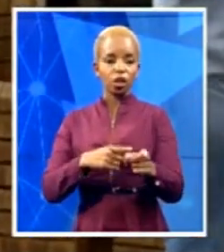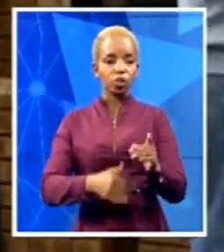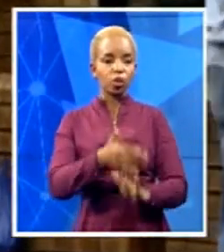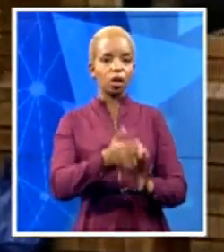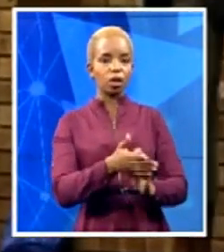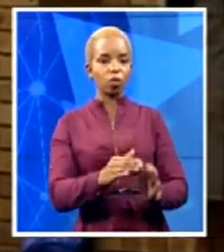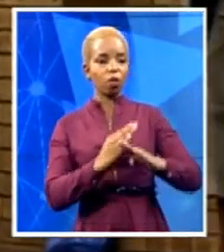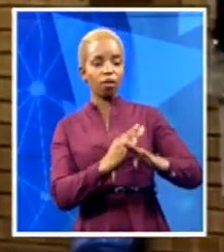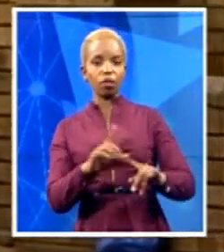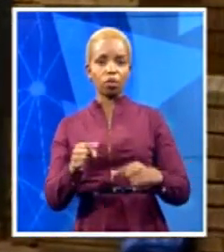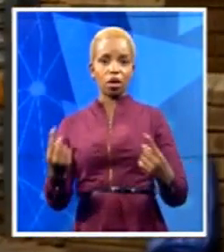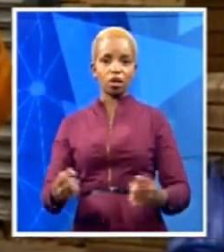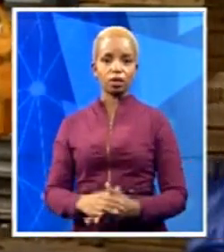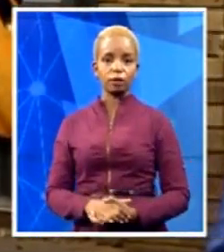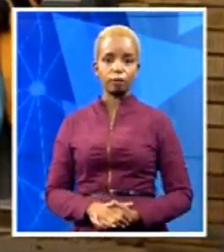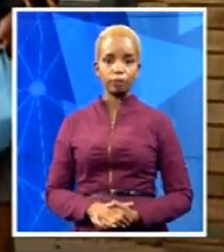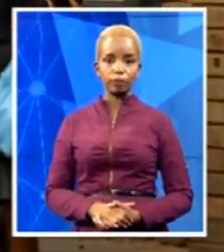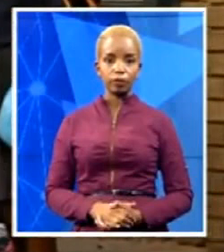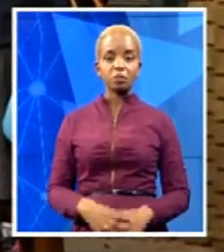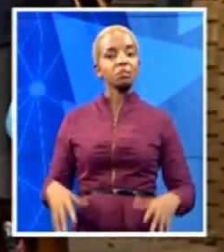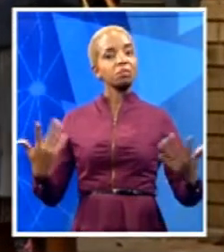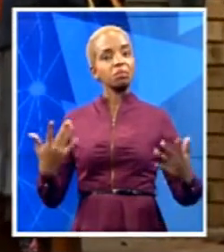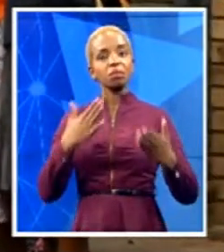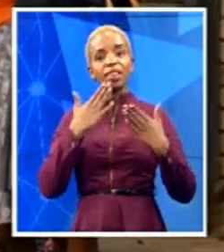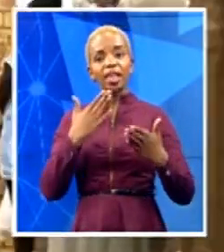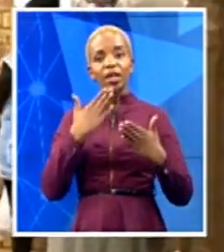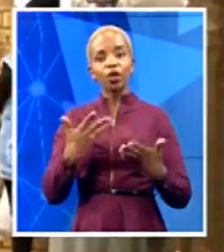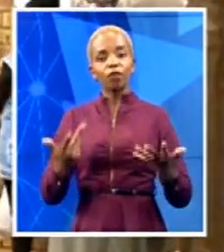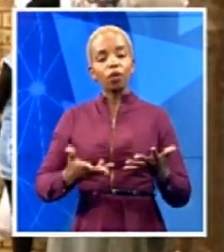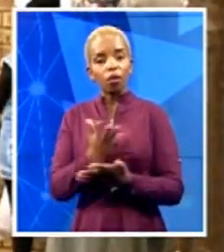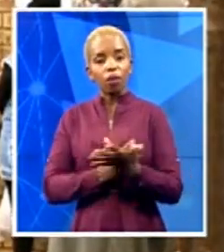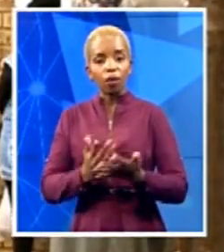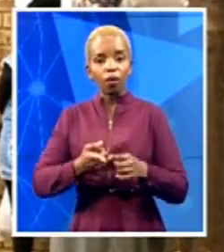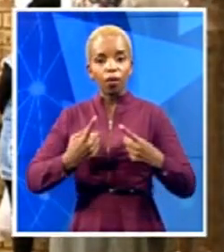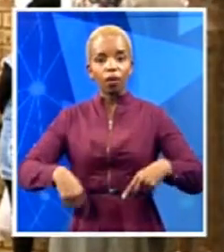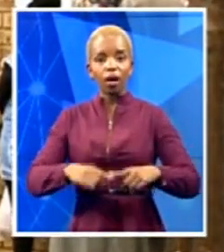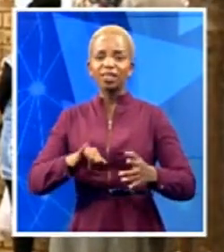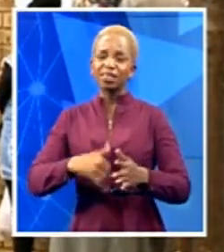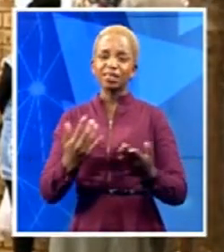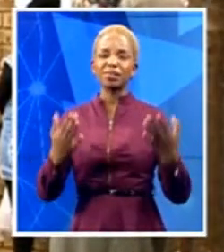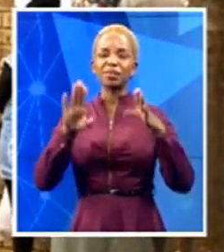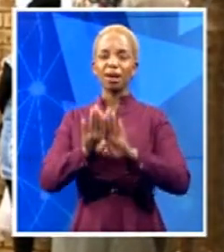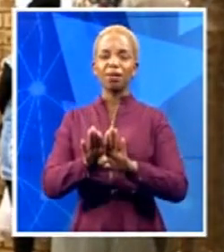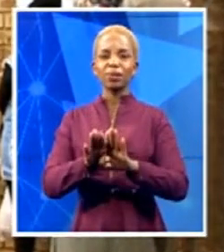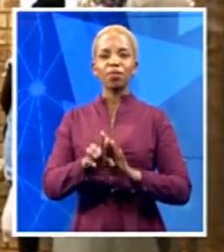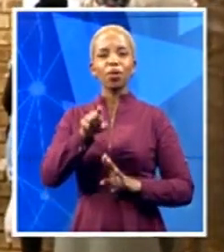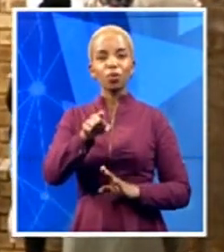talking to us, but just to close off the conversation, what do you think are the chances of your call being successful?